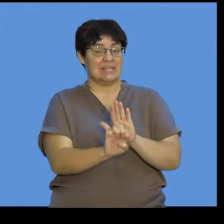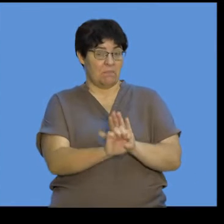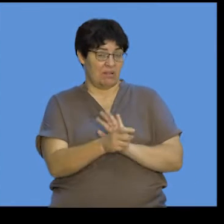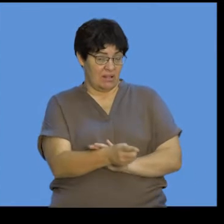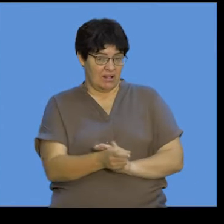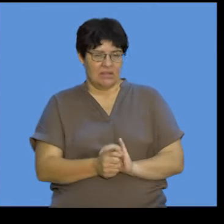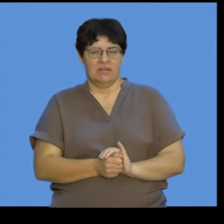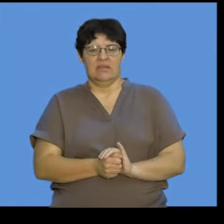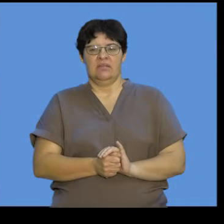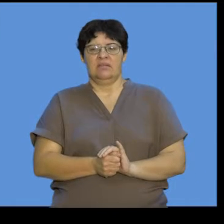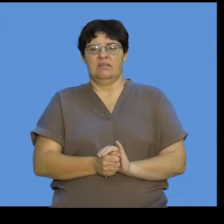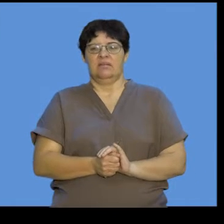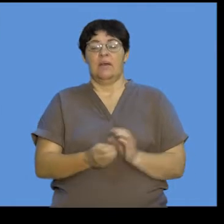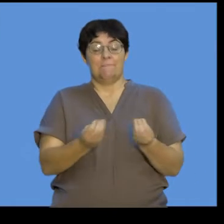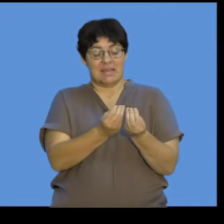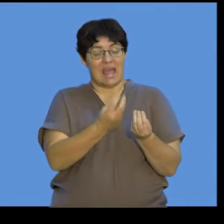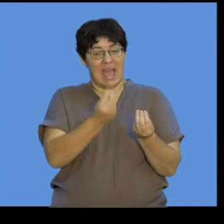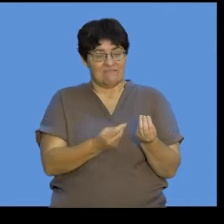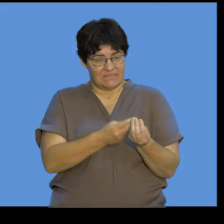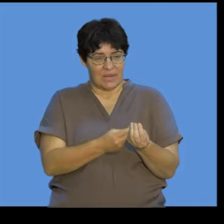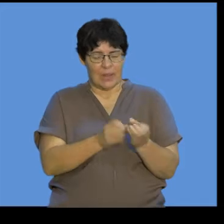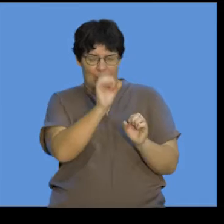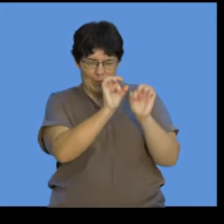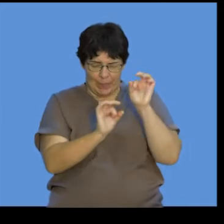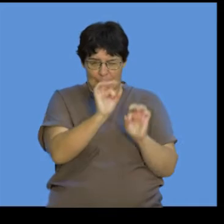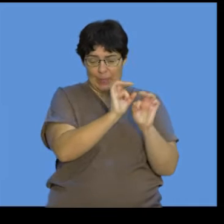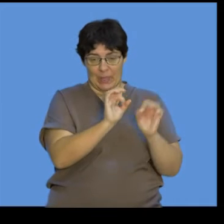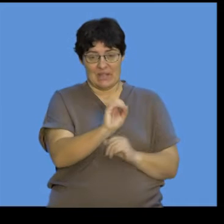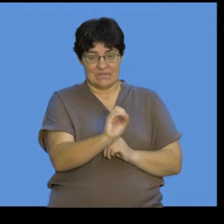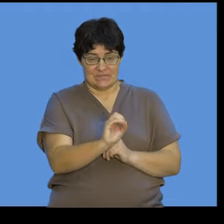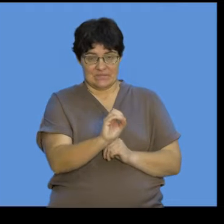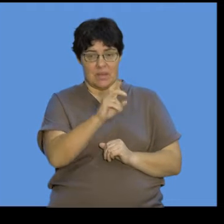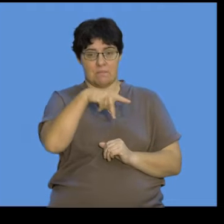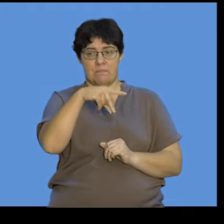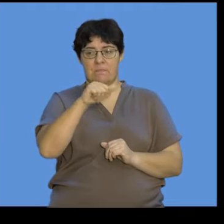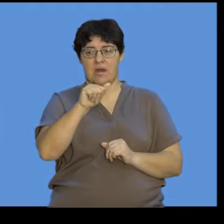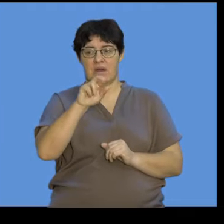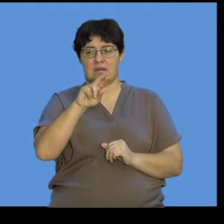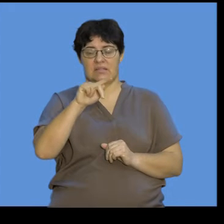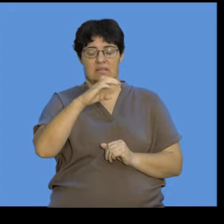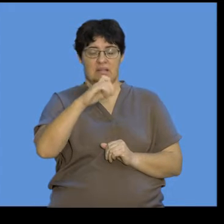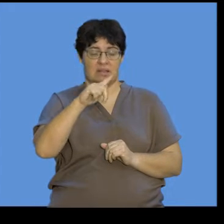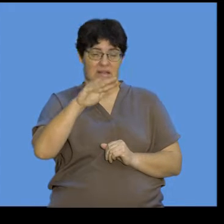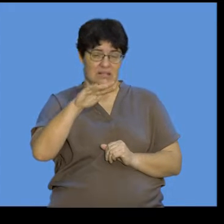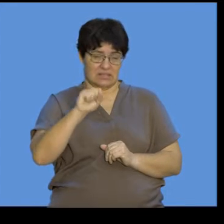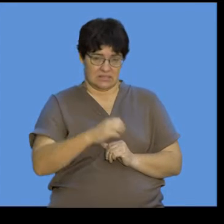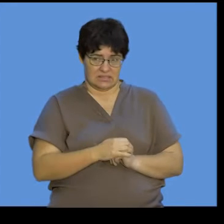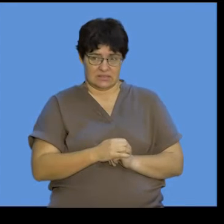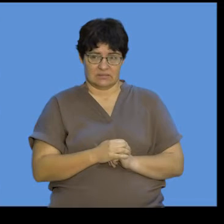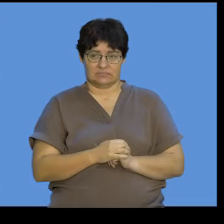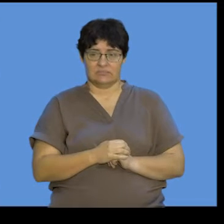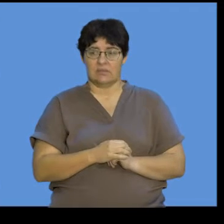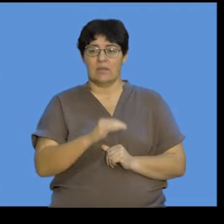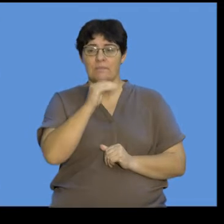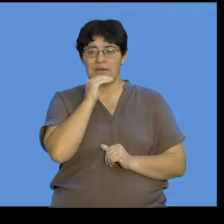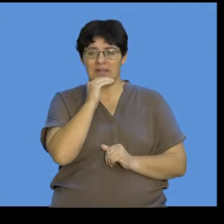that matter must consist of very small particles, okay? Particles can be molecules, atoms, but the word